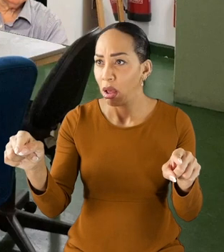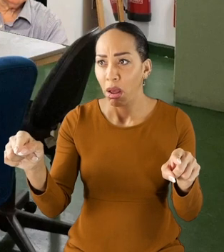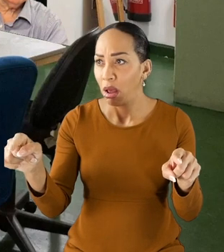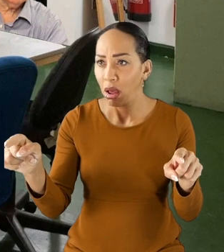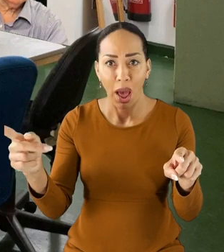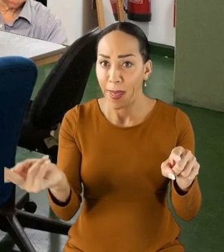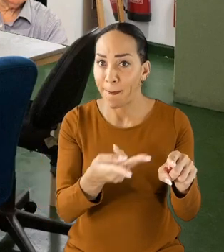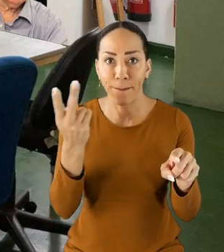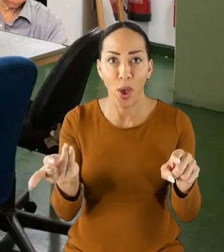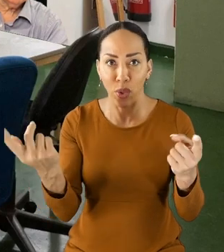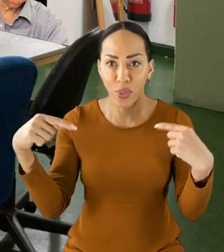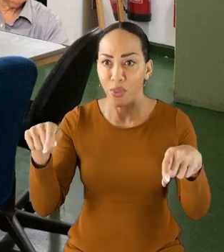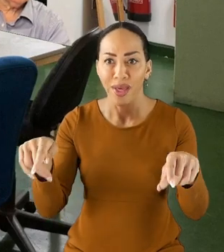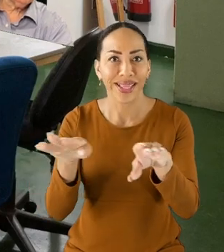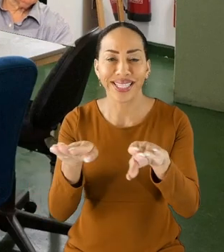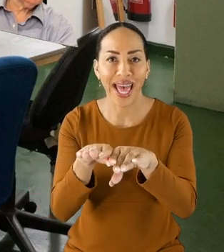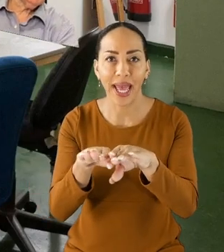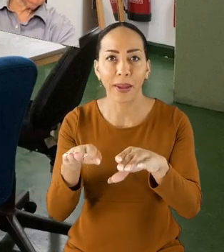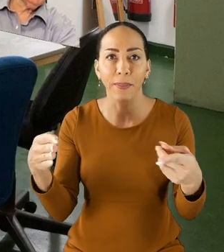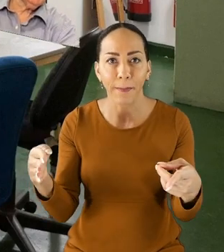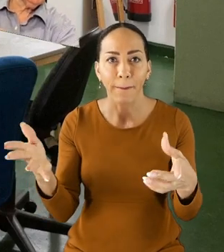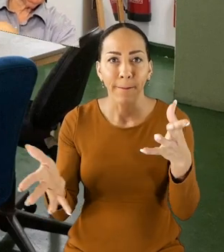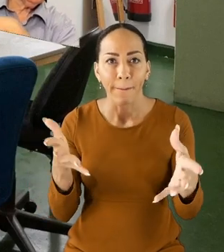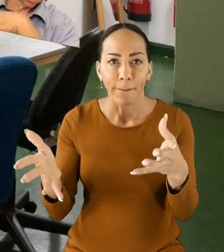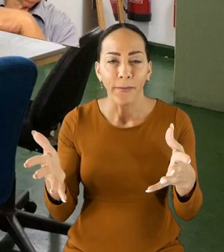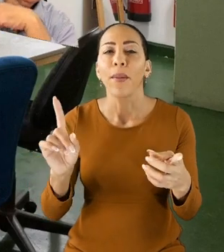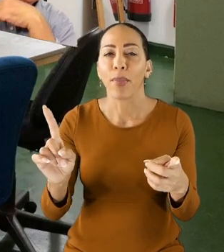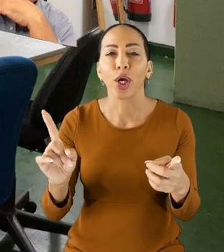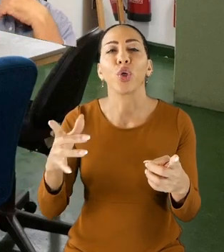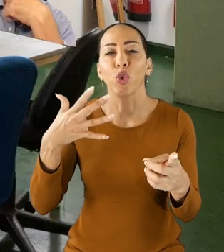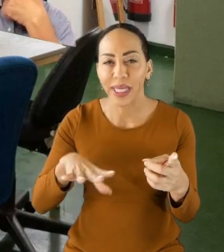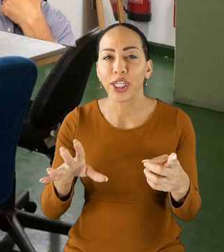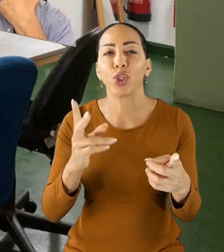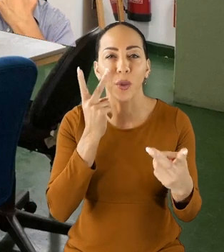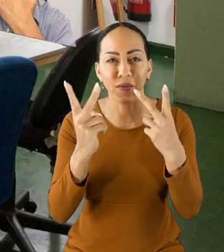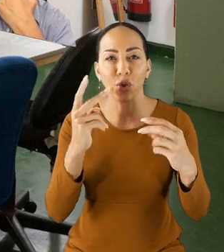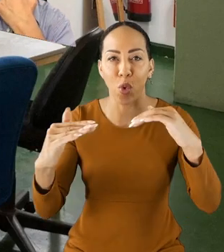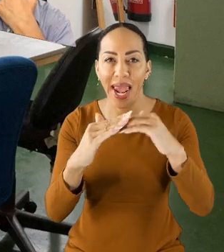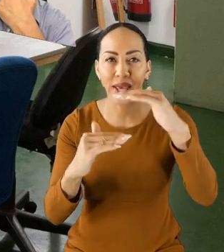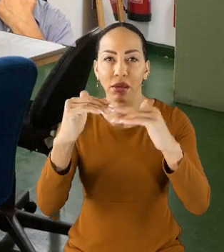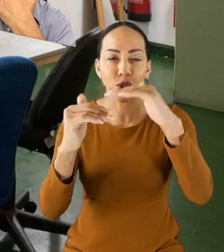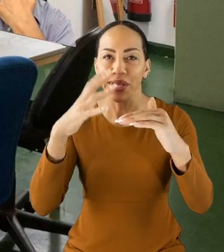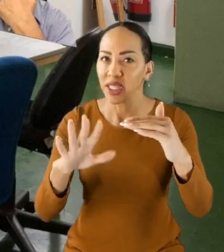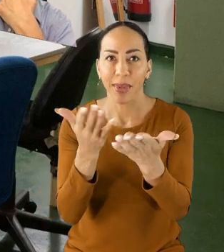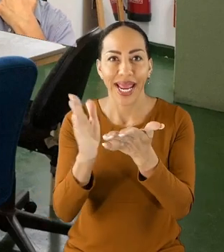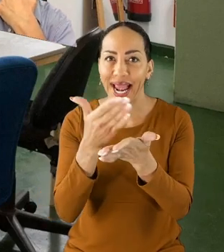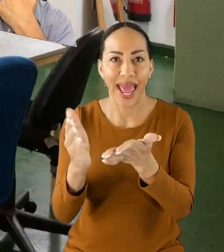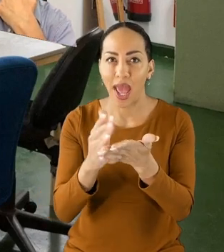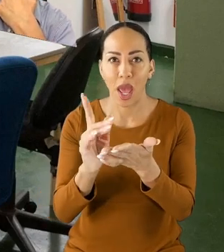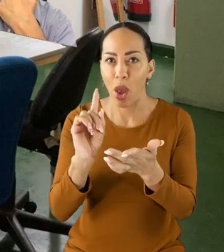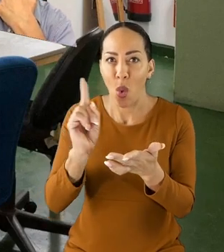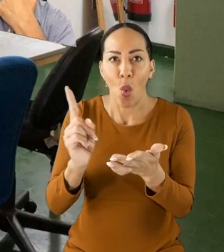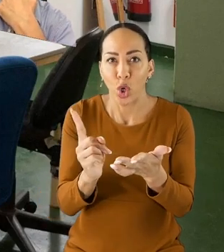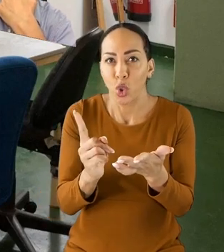experiencing the experiences that are explored in the live play, then you've got a lot more visual layers that you're going to need to unpack.